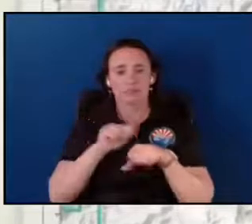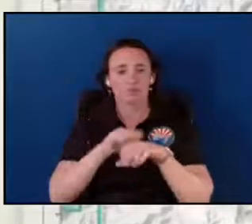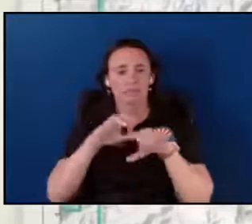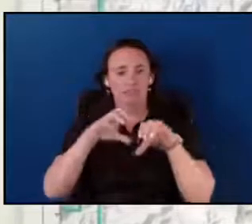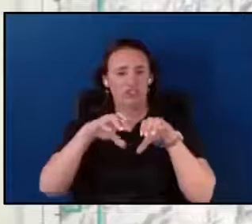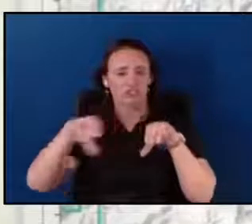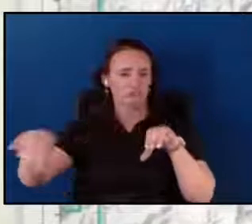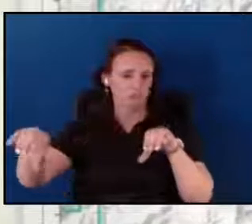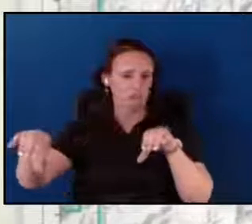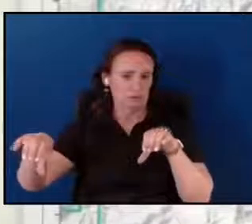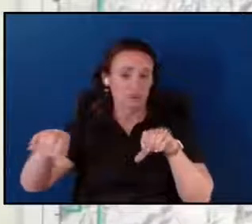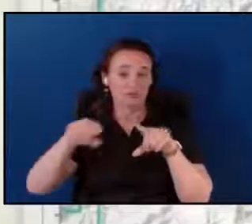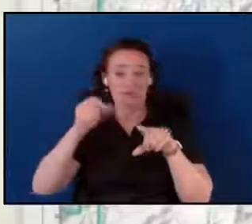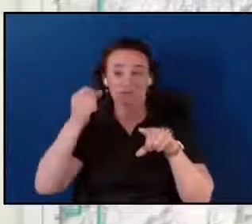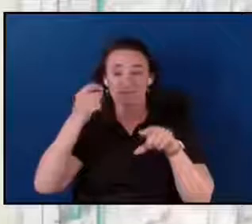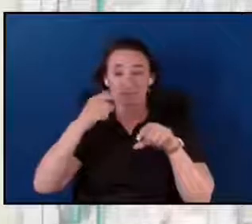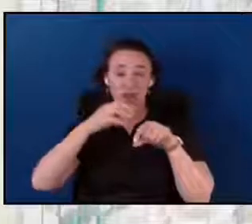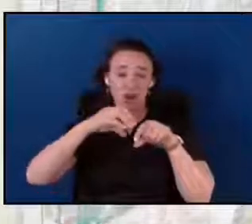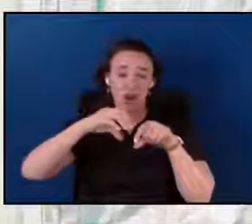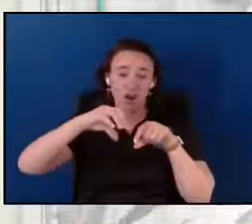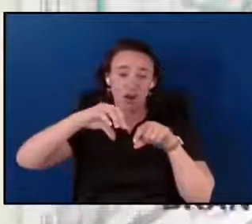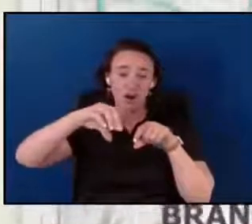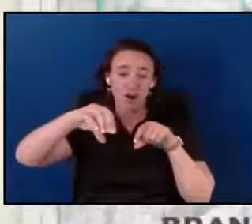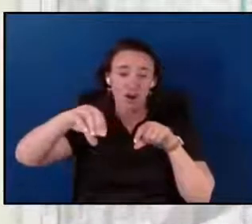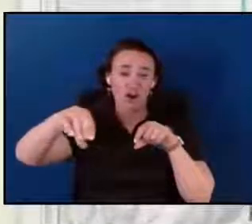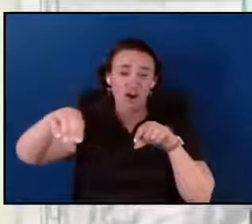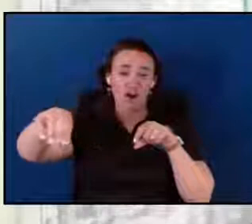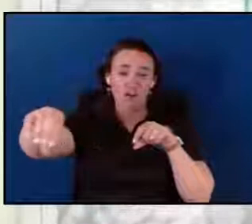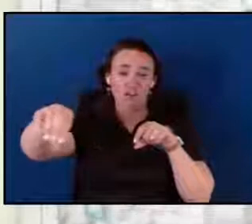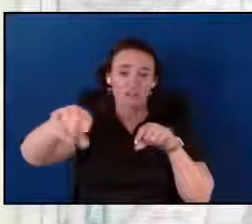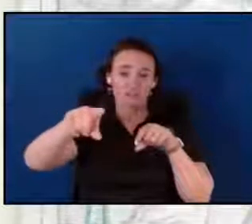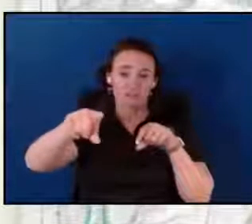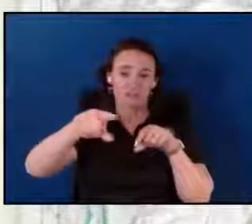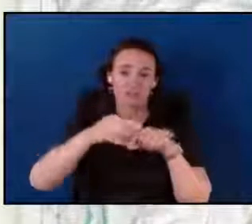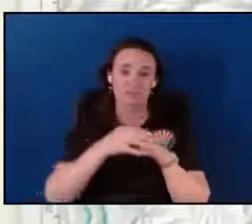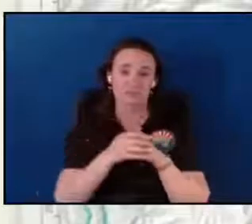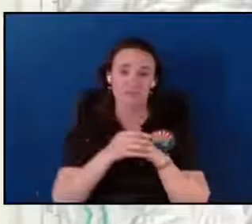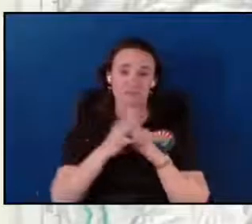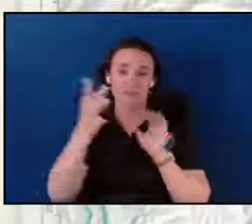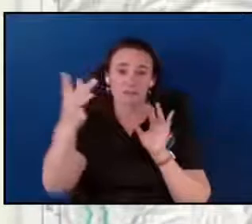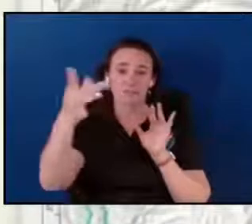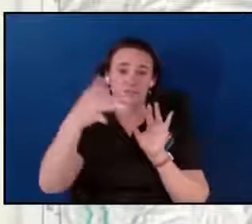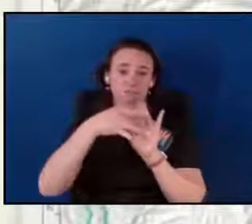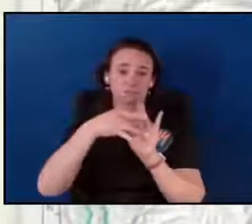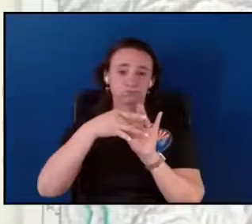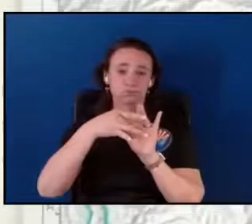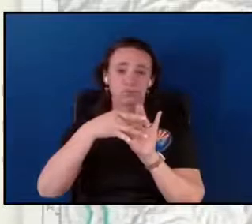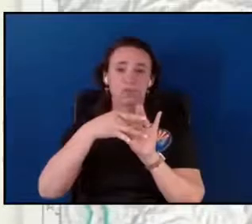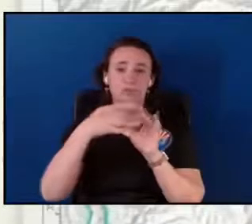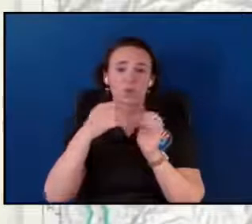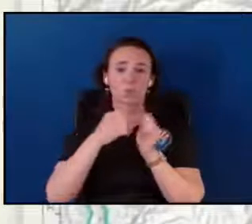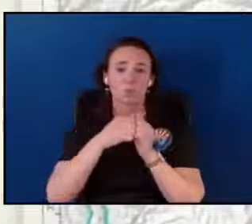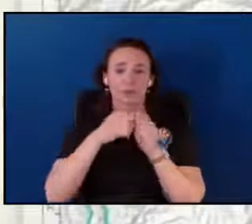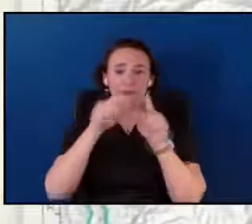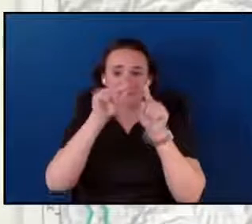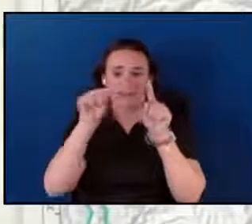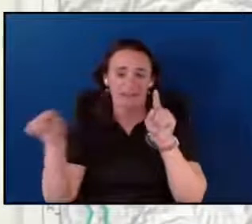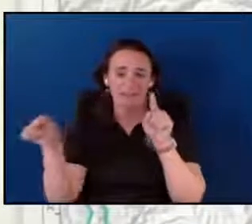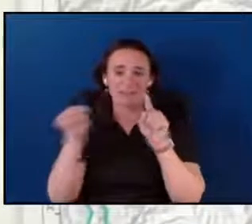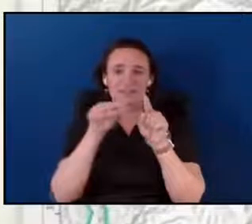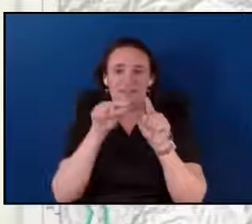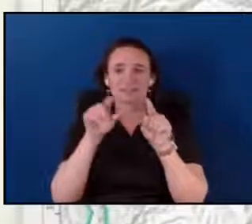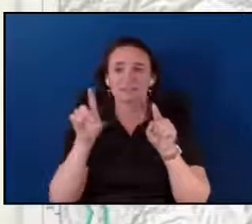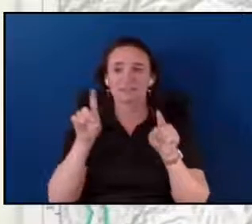a long ridge that runs all the way up and ties into the divide up there at Hickorita